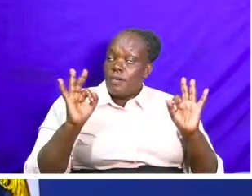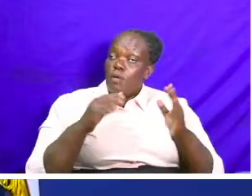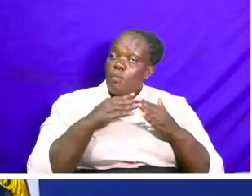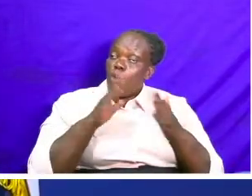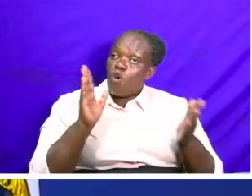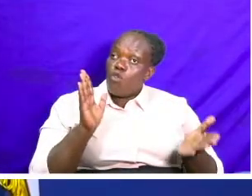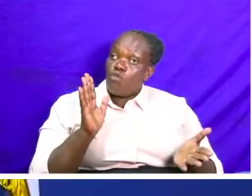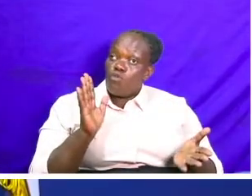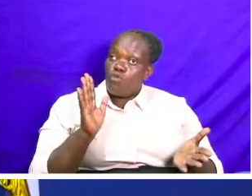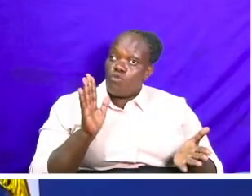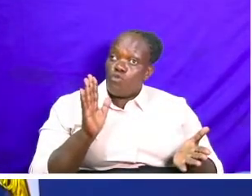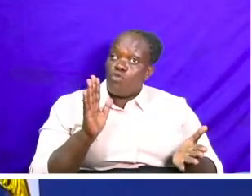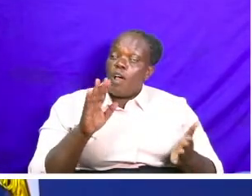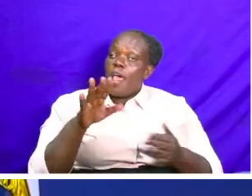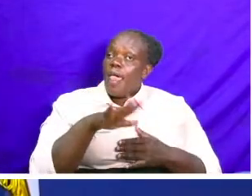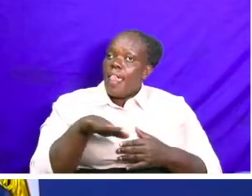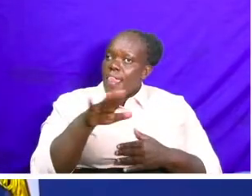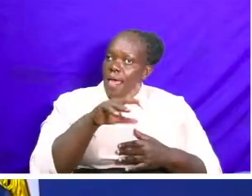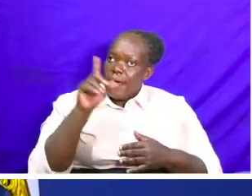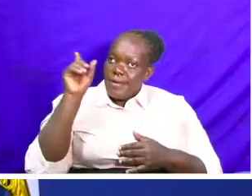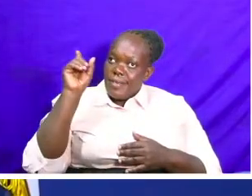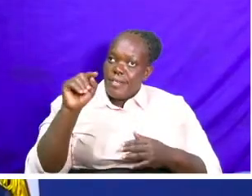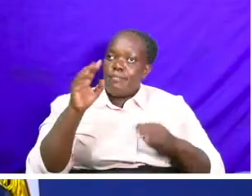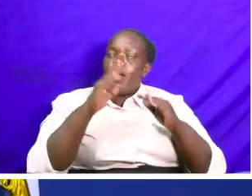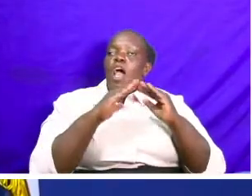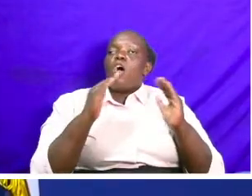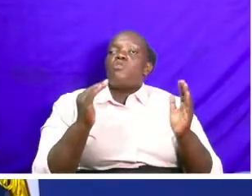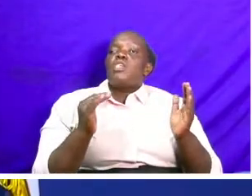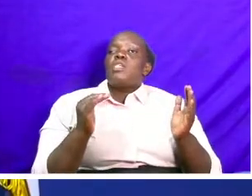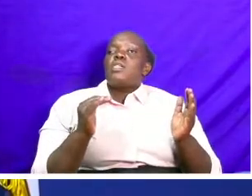Further, on the issue of affordable housing,